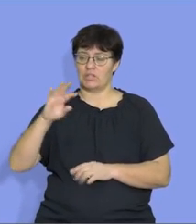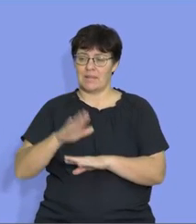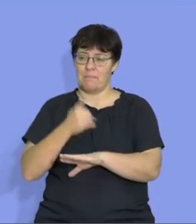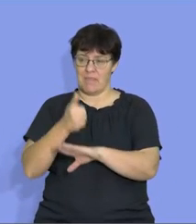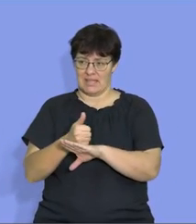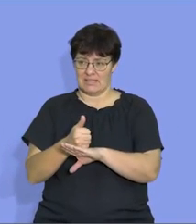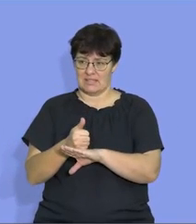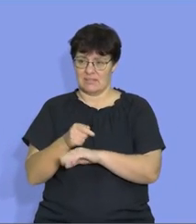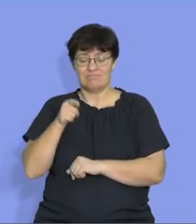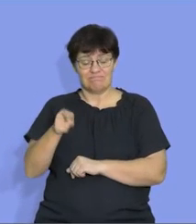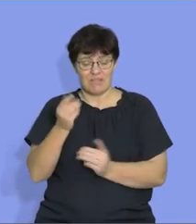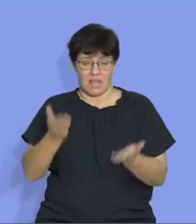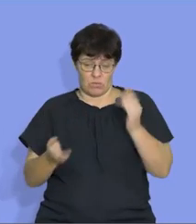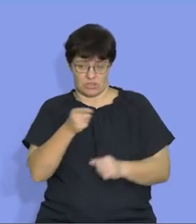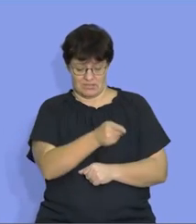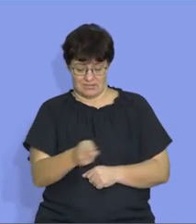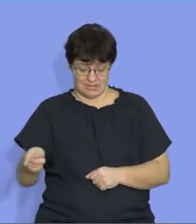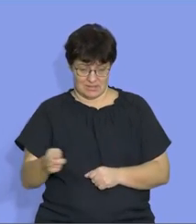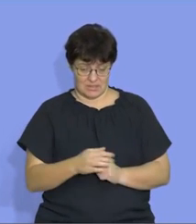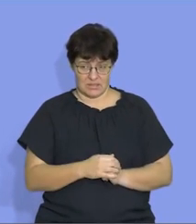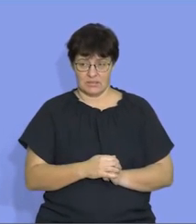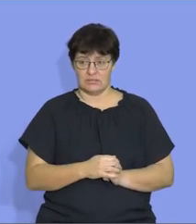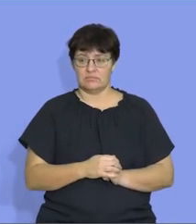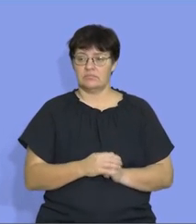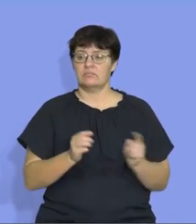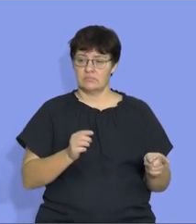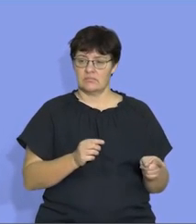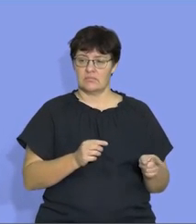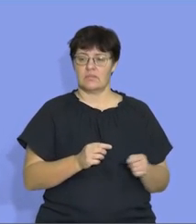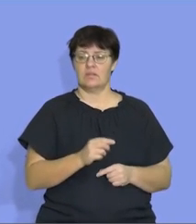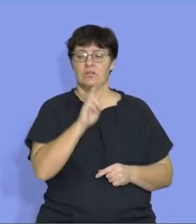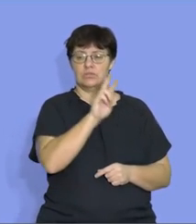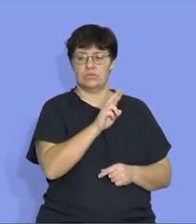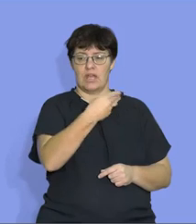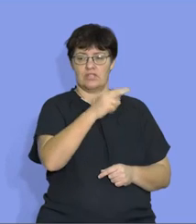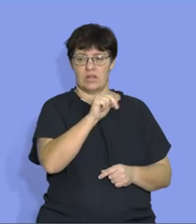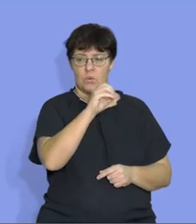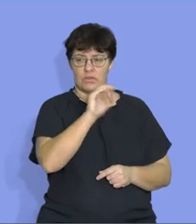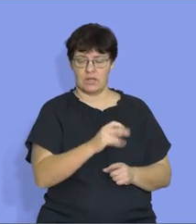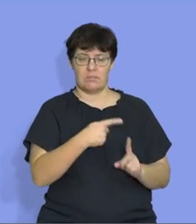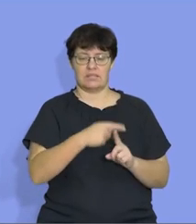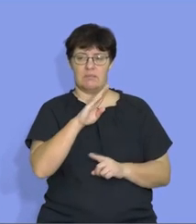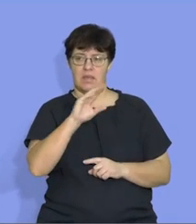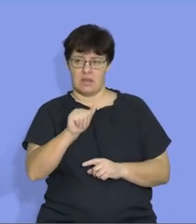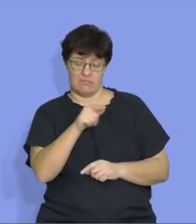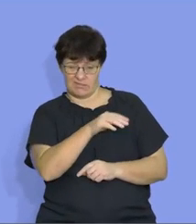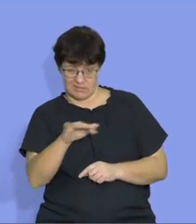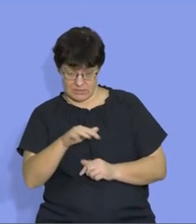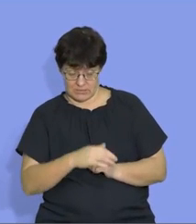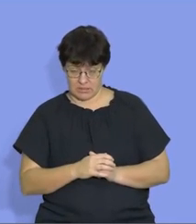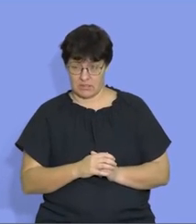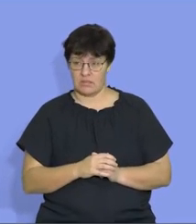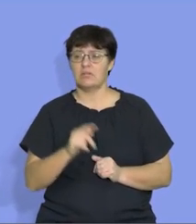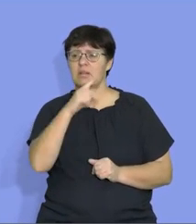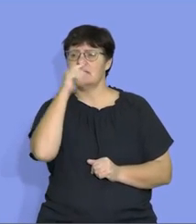the reaction between nitric acid and barium hydroxide, right? So what do we have? What name is given